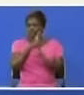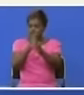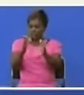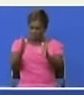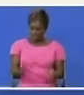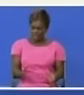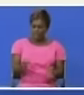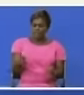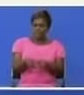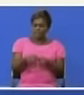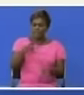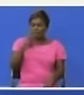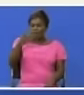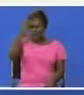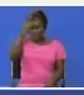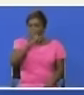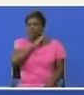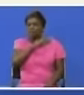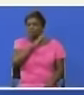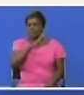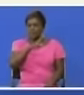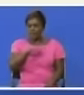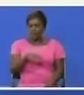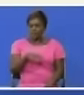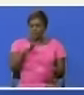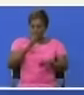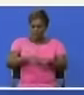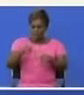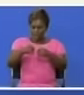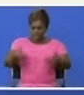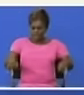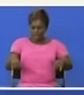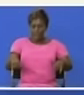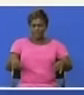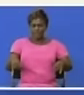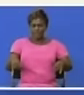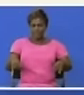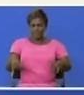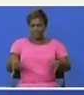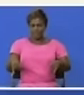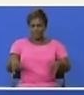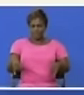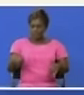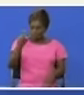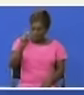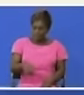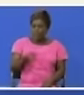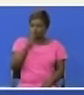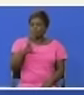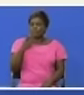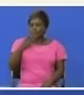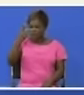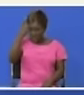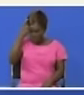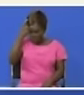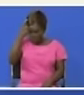I mentioned, their parents who are complaining, and people, when you go online, to because you have to be a parent or an adult to mm-hmm. be